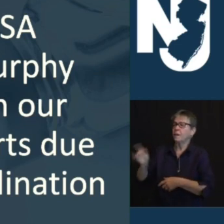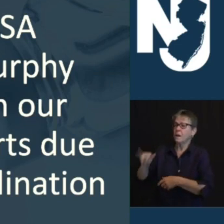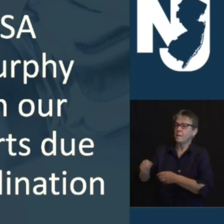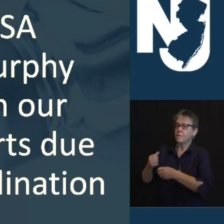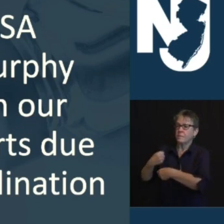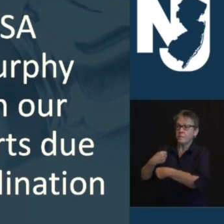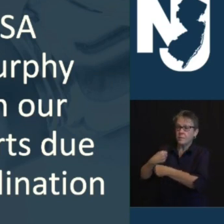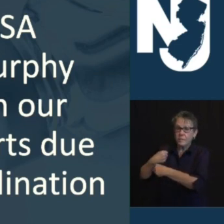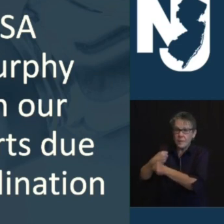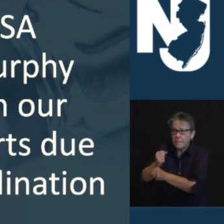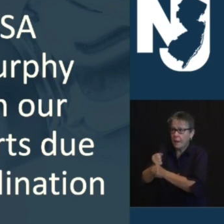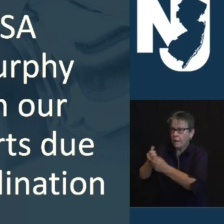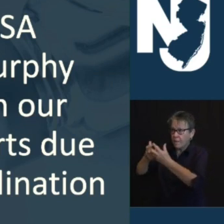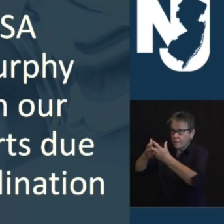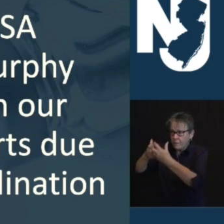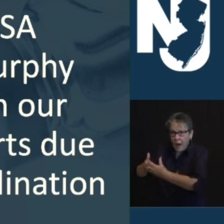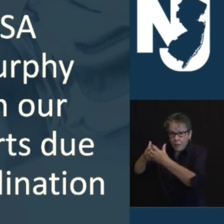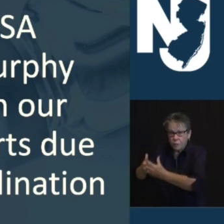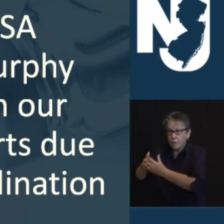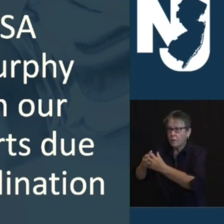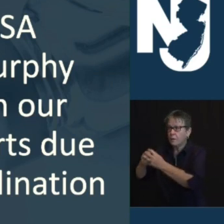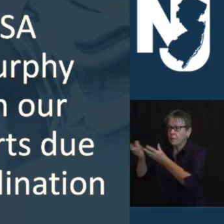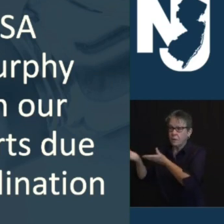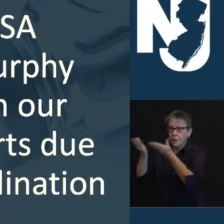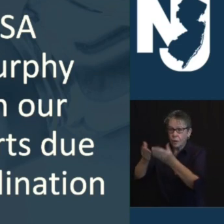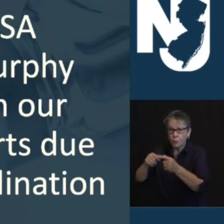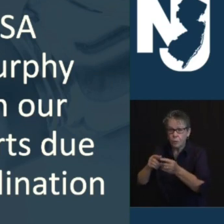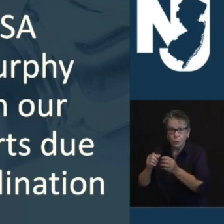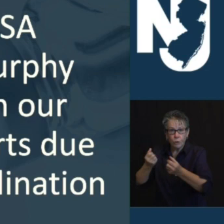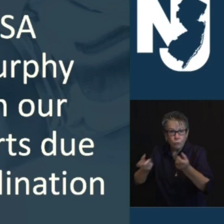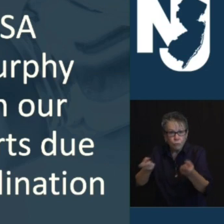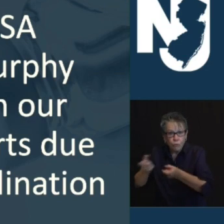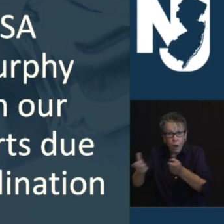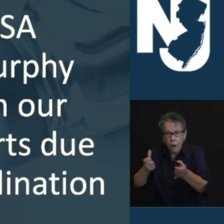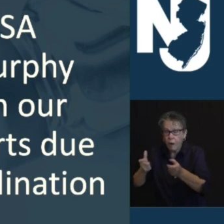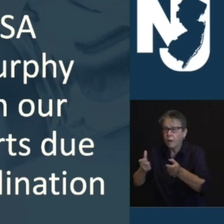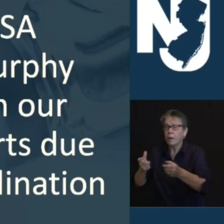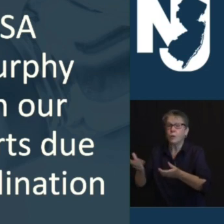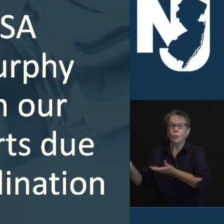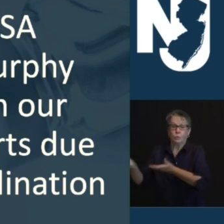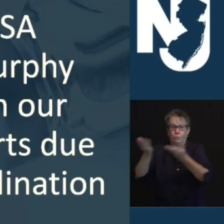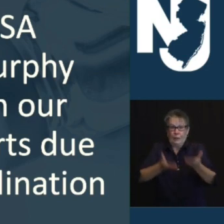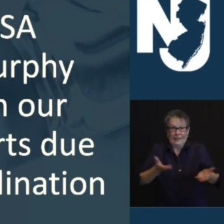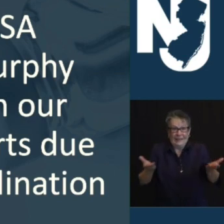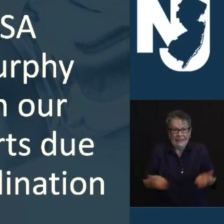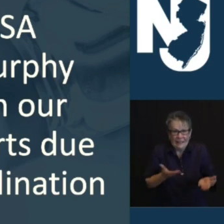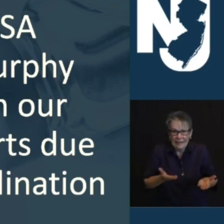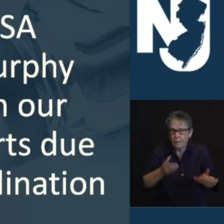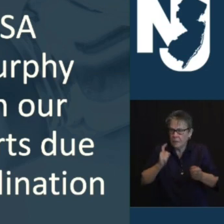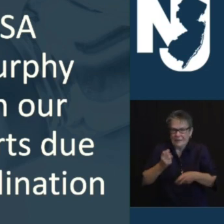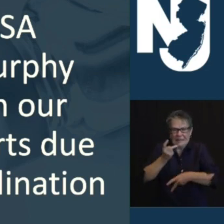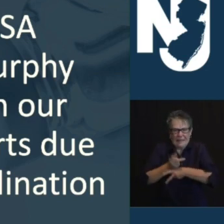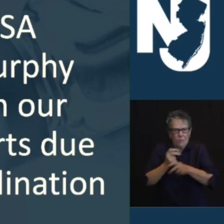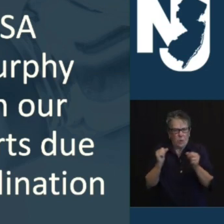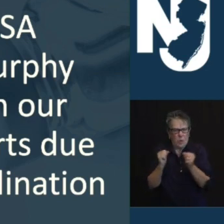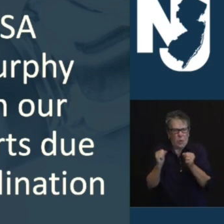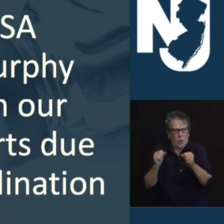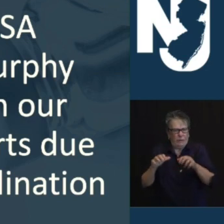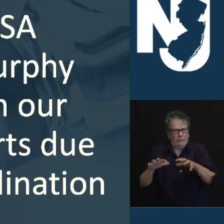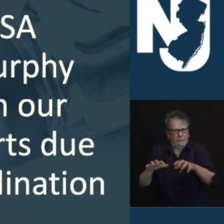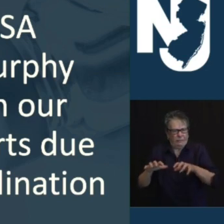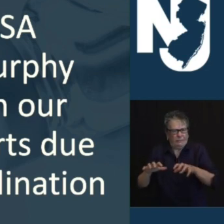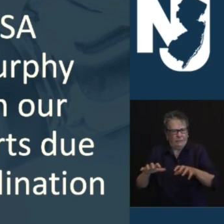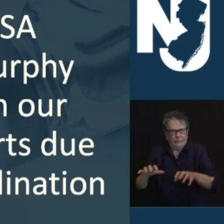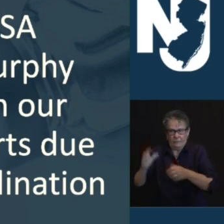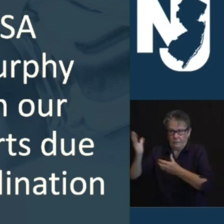administration, and let there also be no mistake of that. We have been preparing for the eventuality of a vaccine here in New